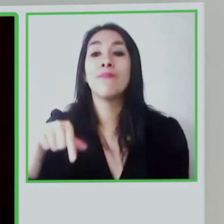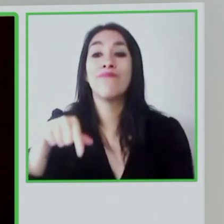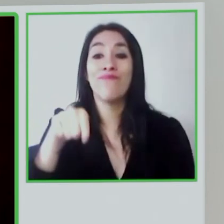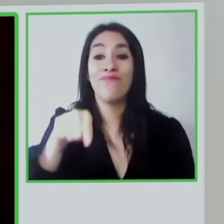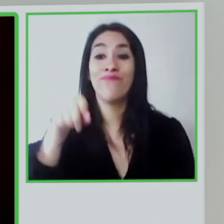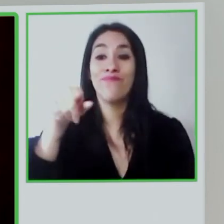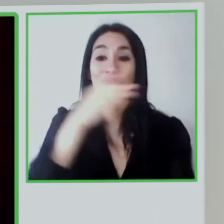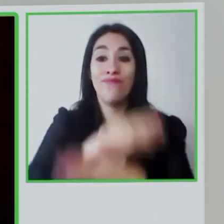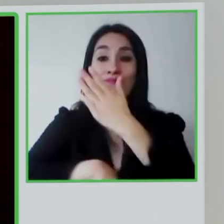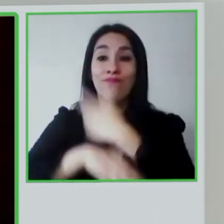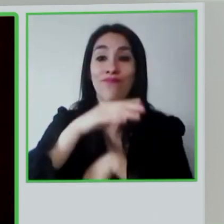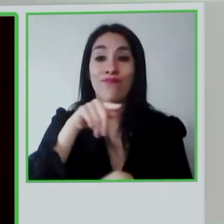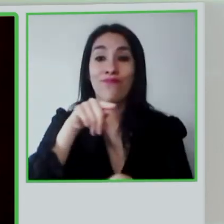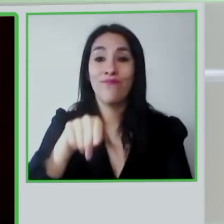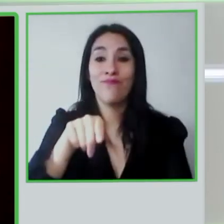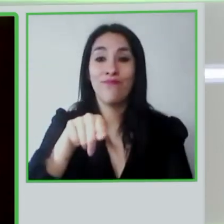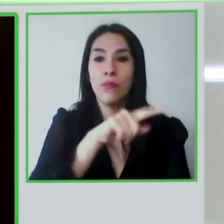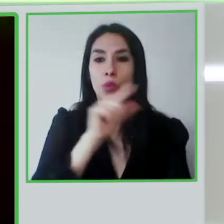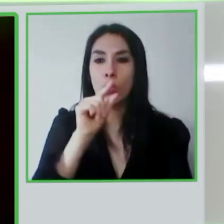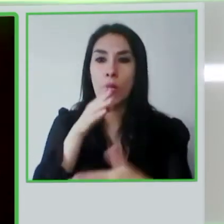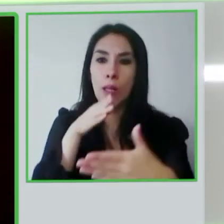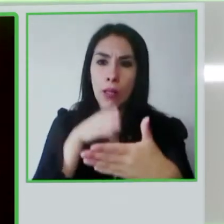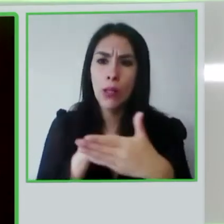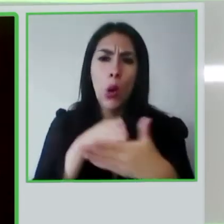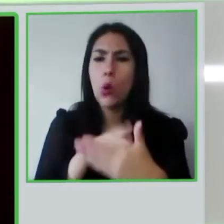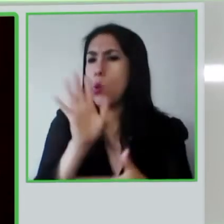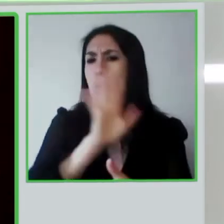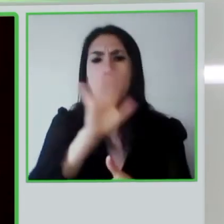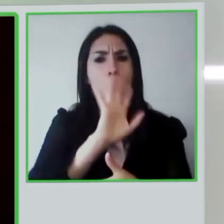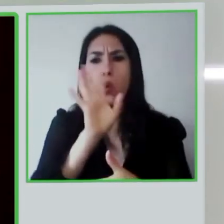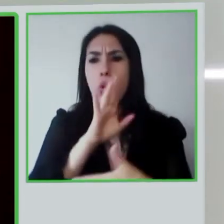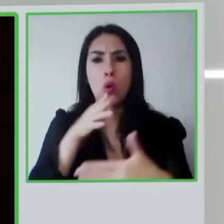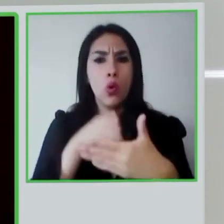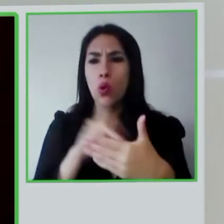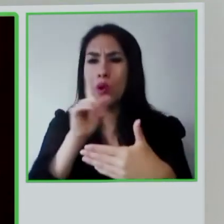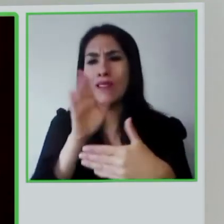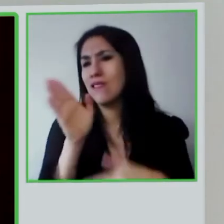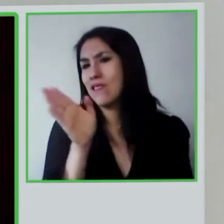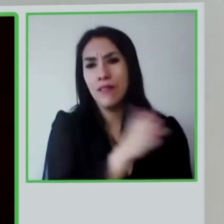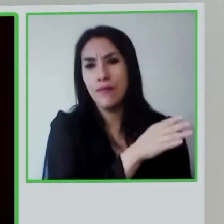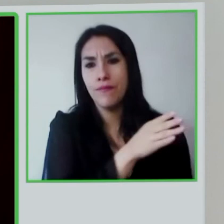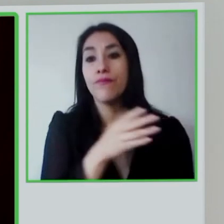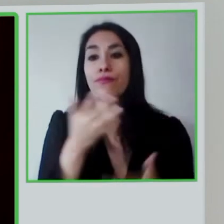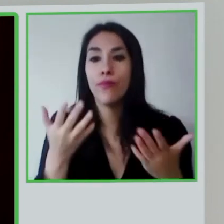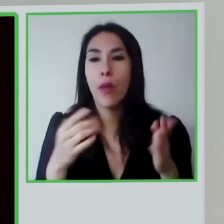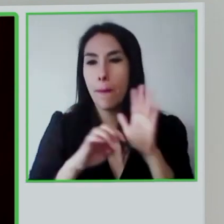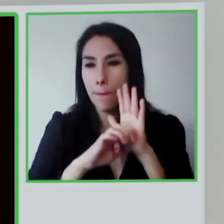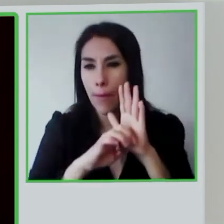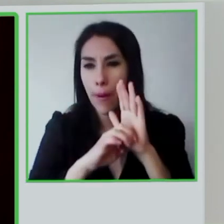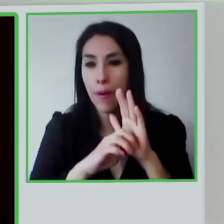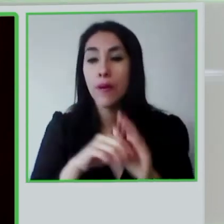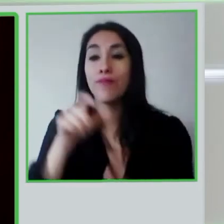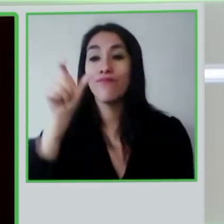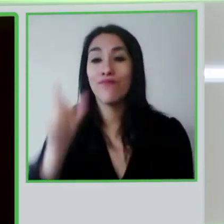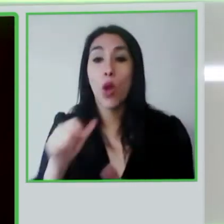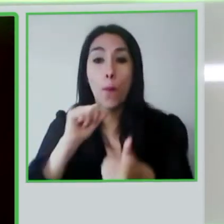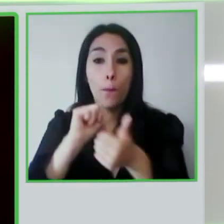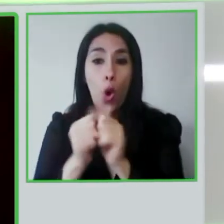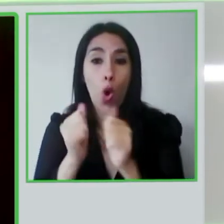welcoming people with disability, because it's too important to leave it aside or leave it to the